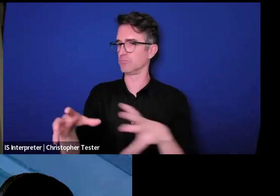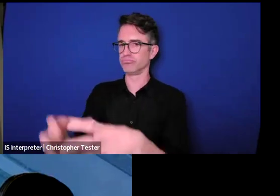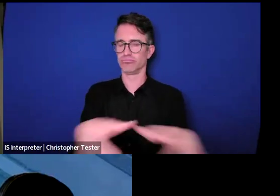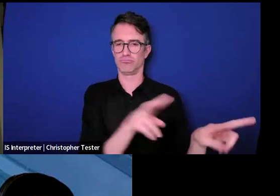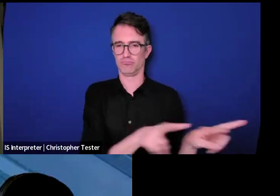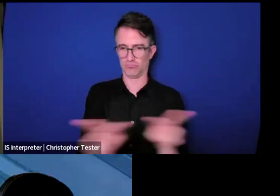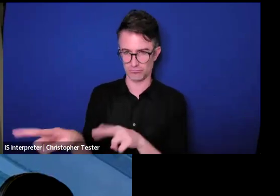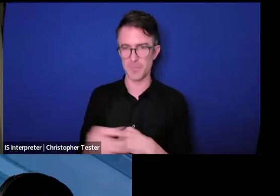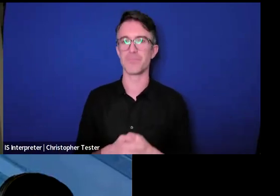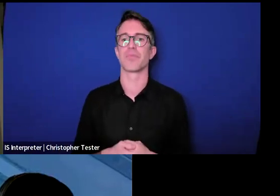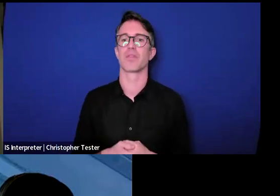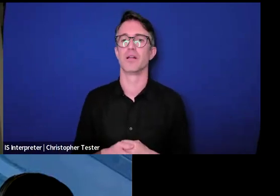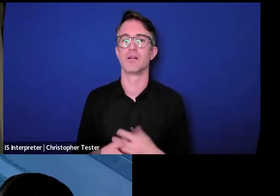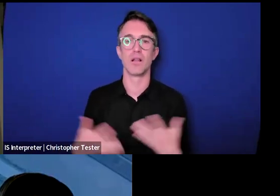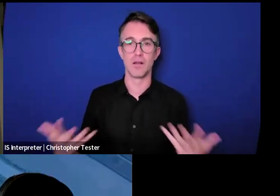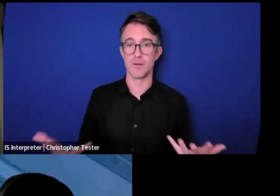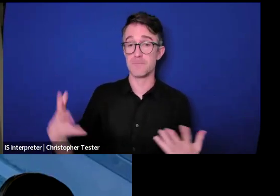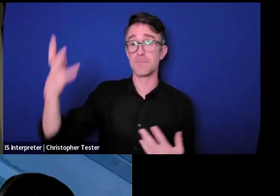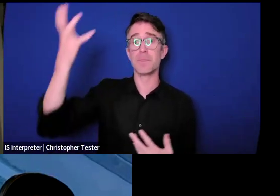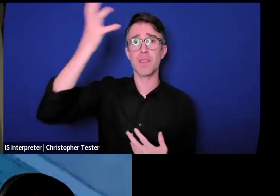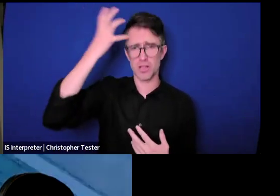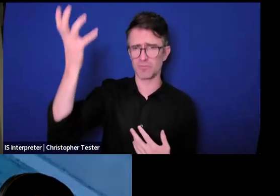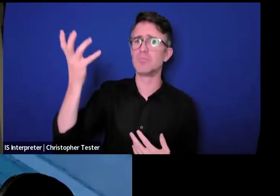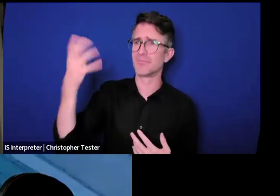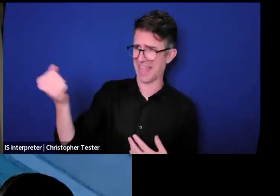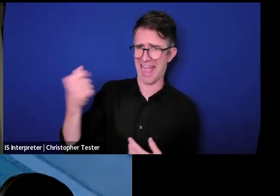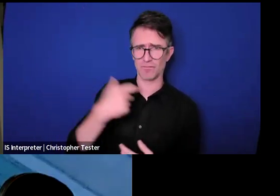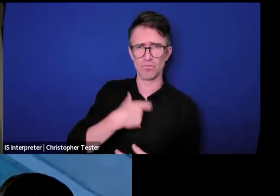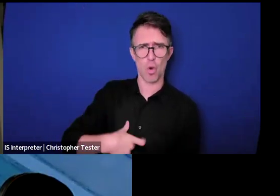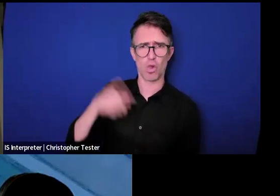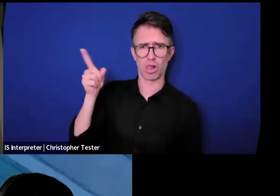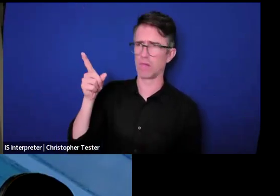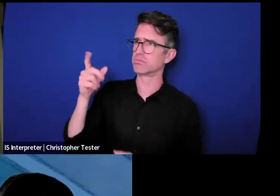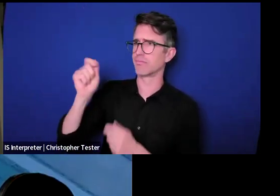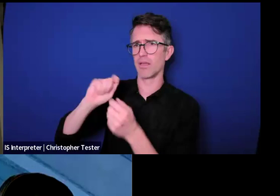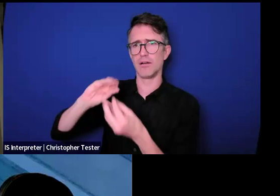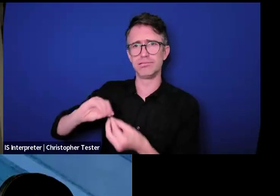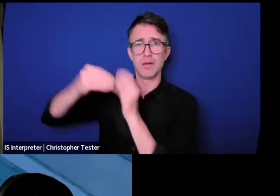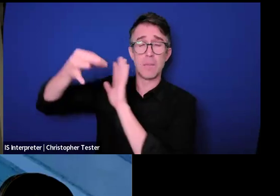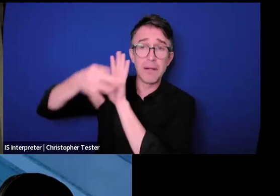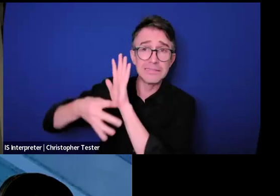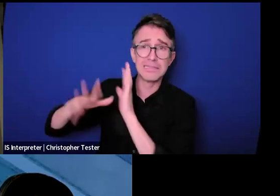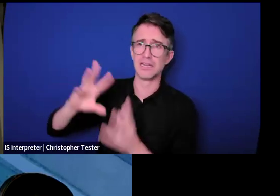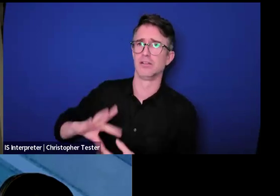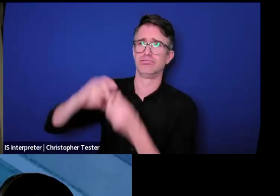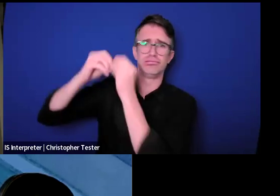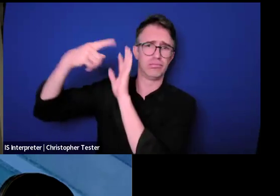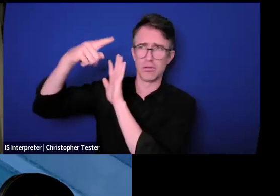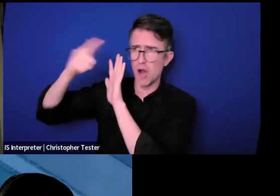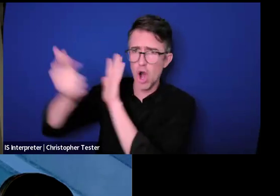have a role to play in formulating policies, allocating budgets, developing infrastructure and standards, and ensuring coordination, of